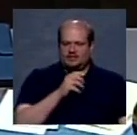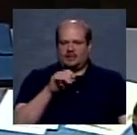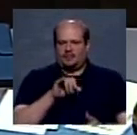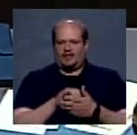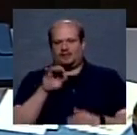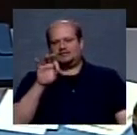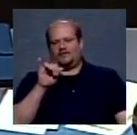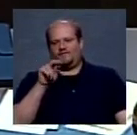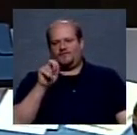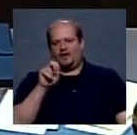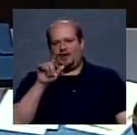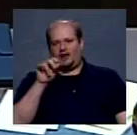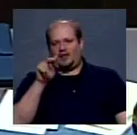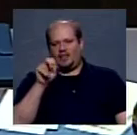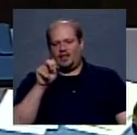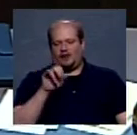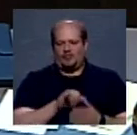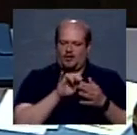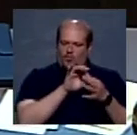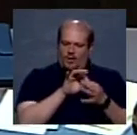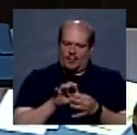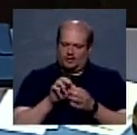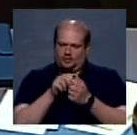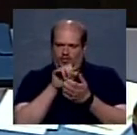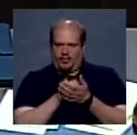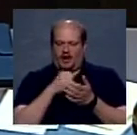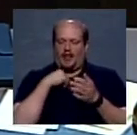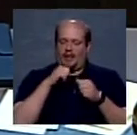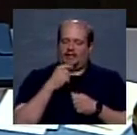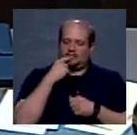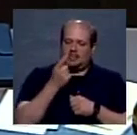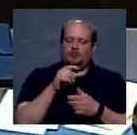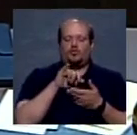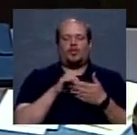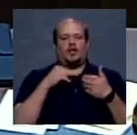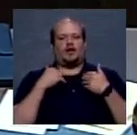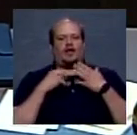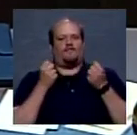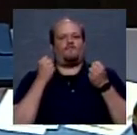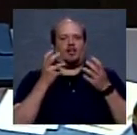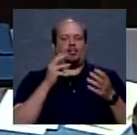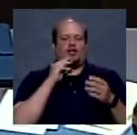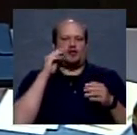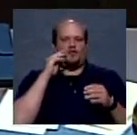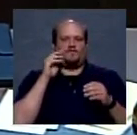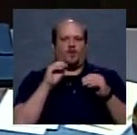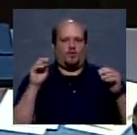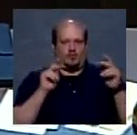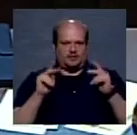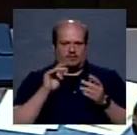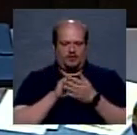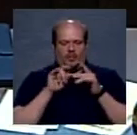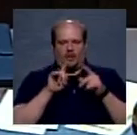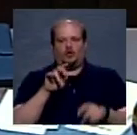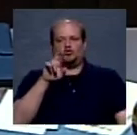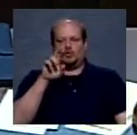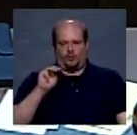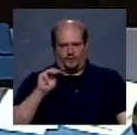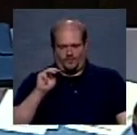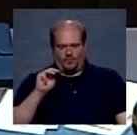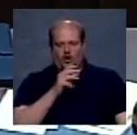line between the two as it relates to that. I can tell you that there are lots of homeless people downtown. They go to the River Market, as a matter of